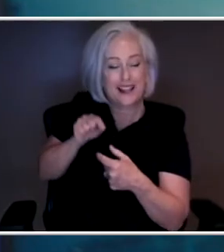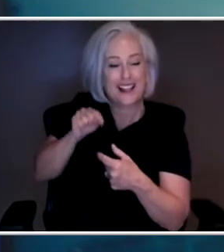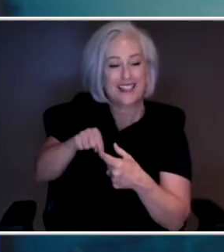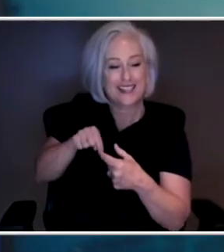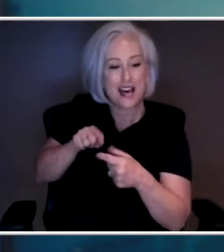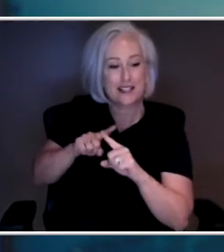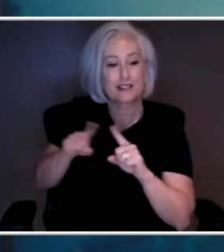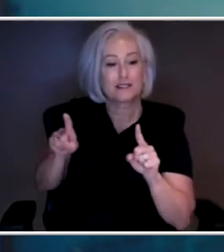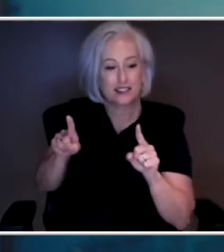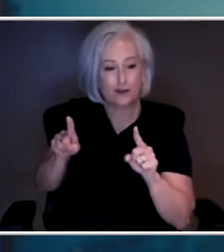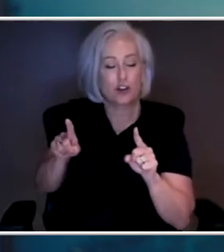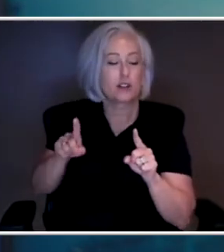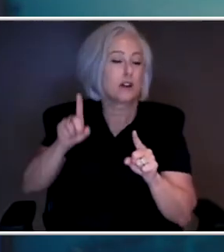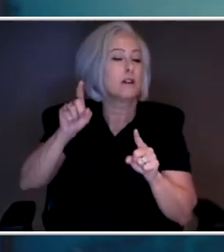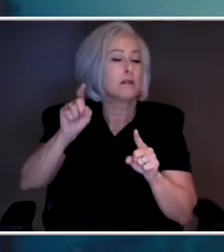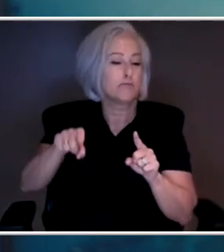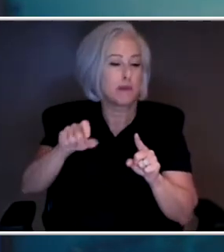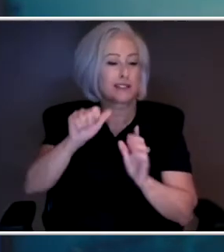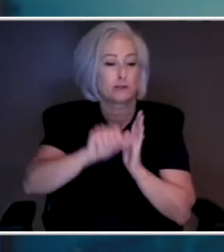that.